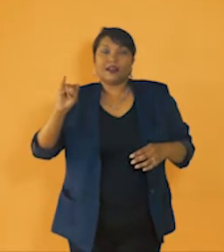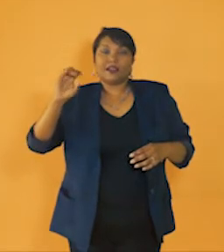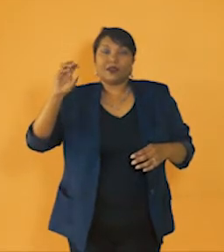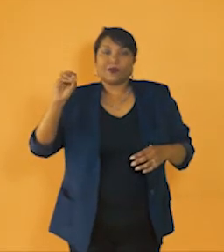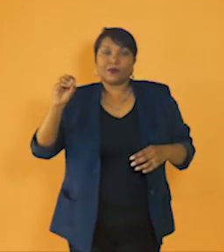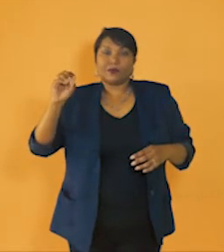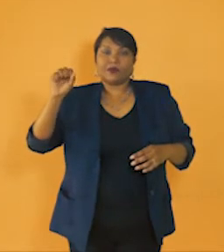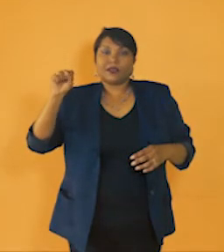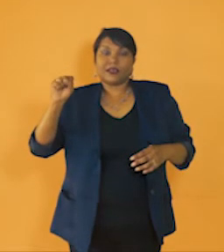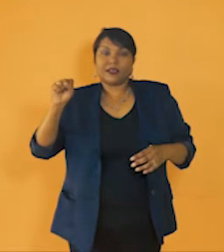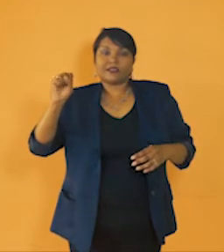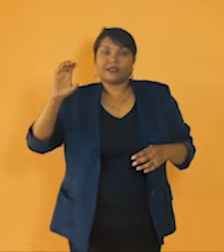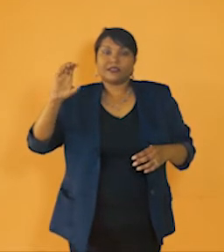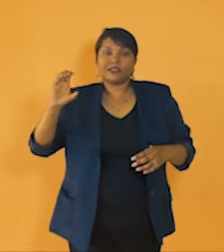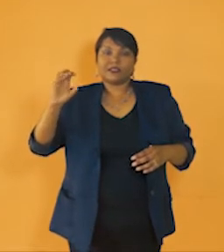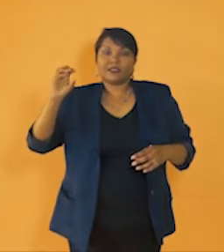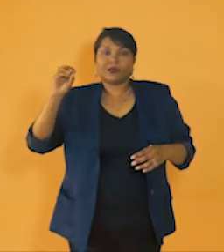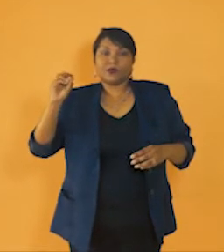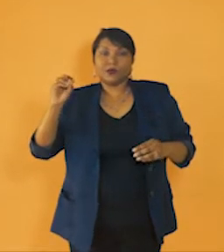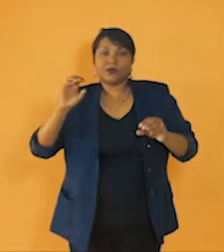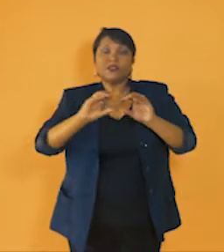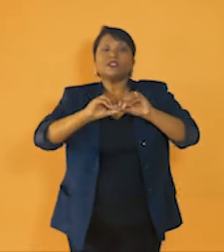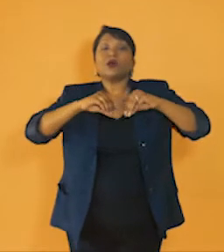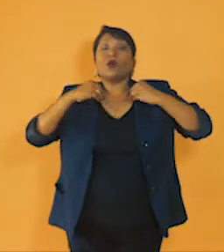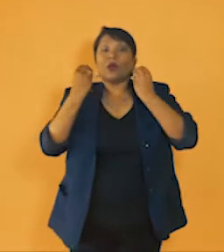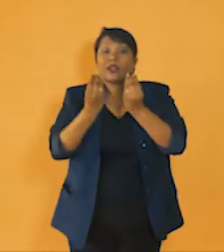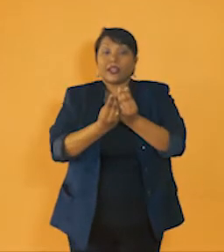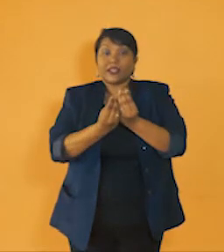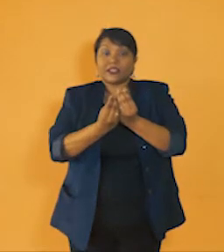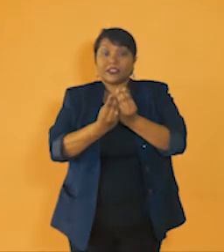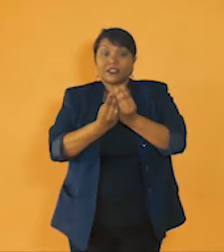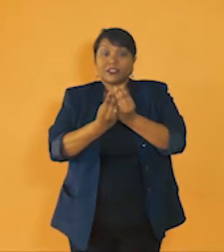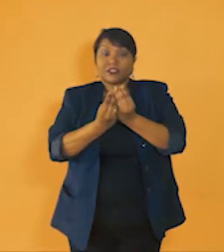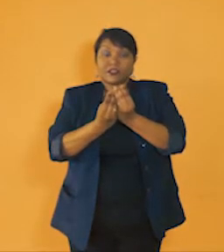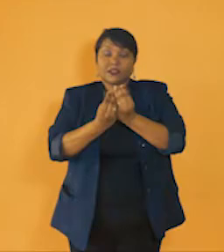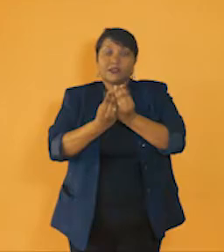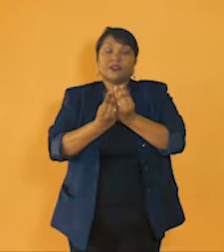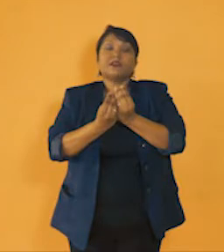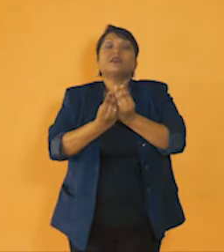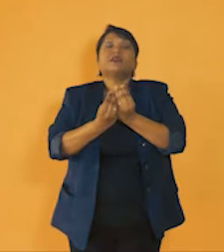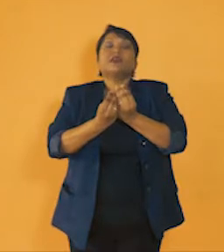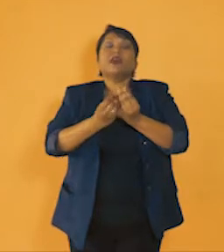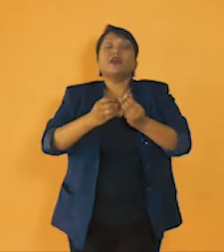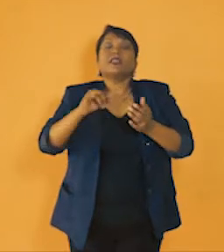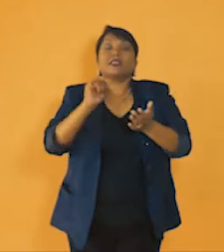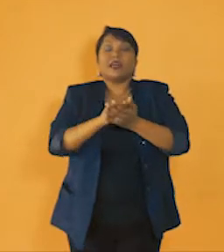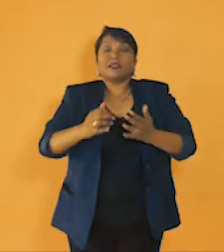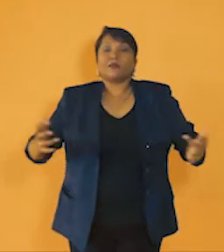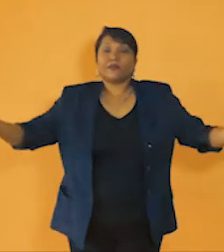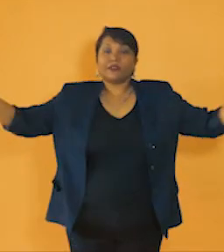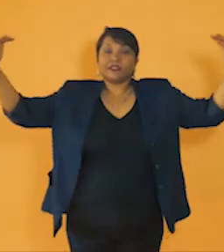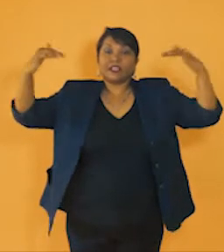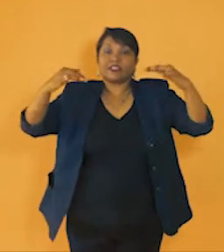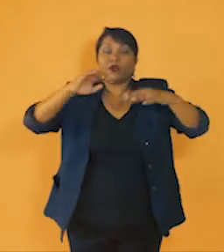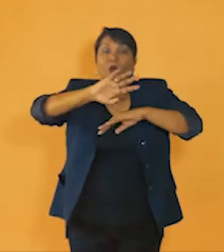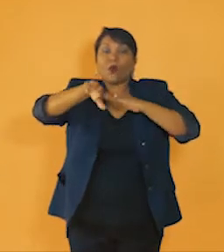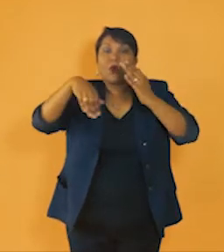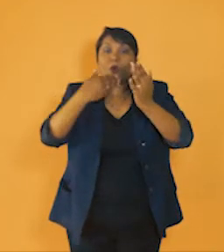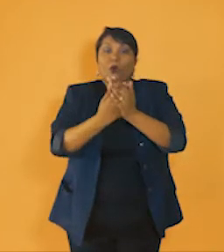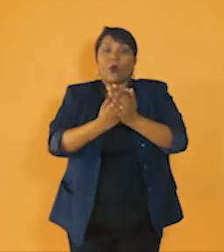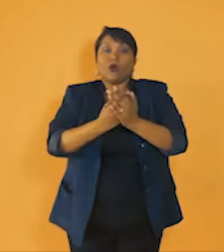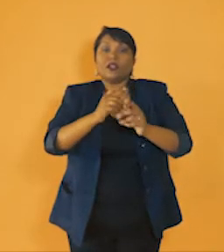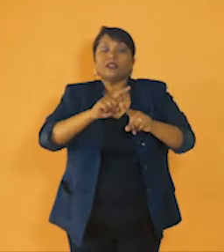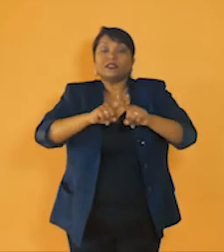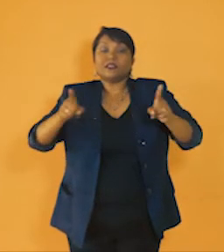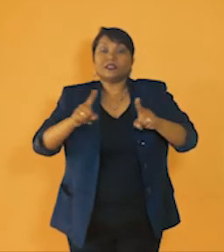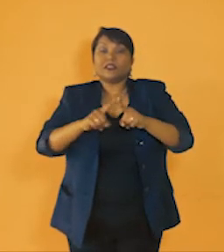the IOSCO, established in 1983, is the body that brings together the world's securities